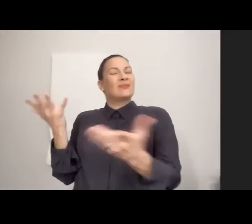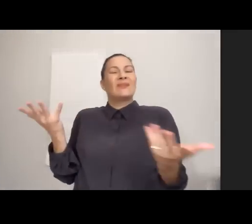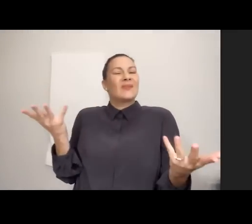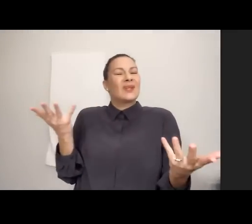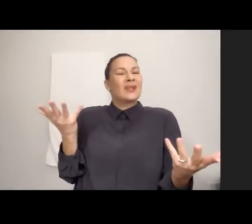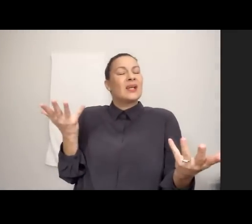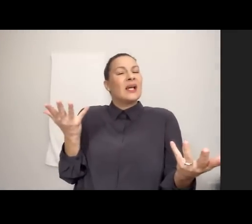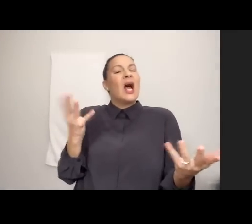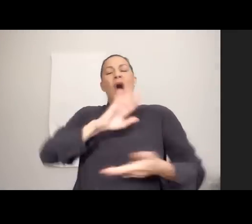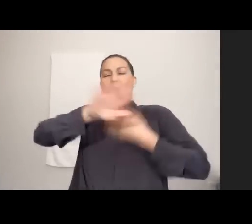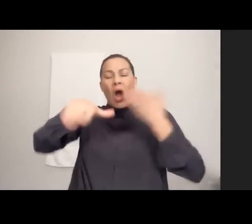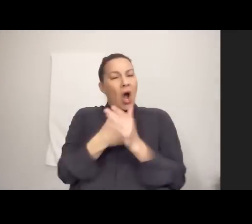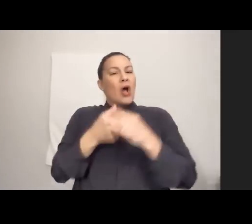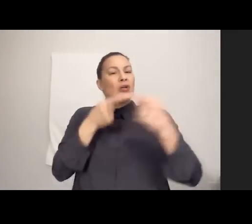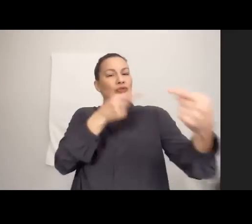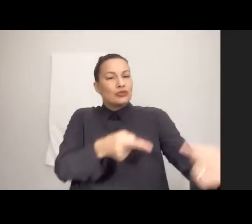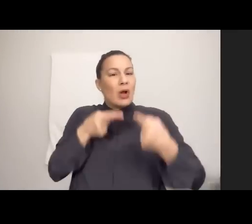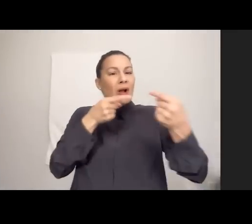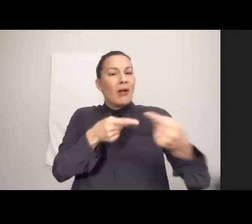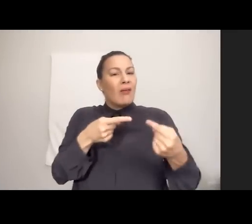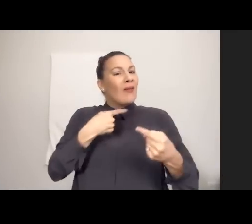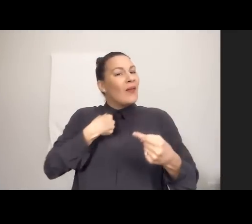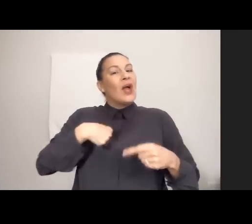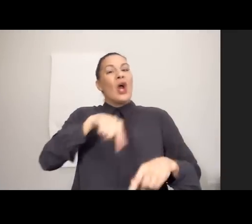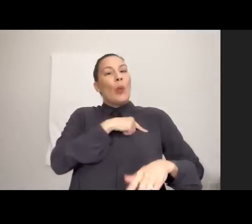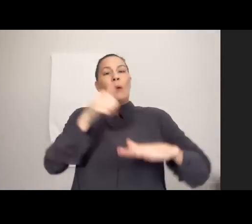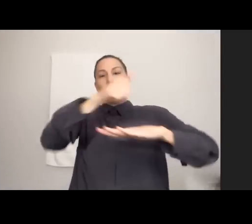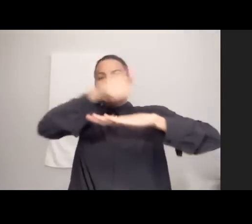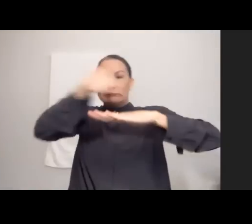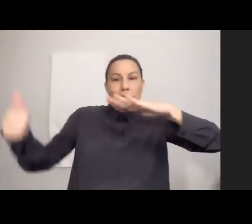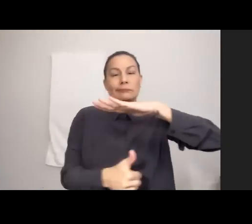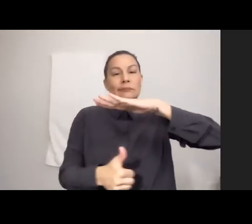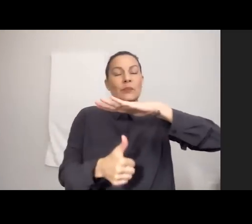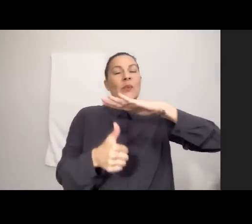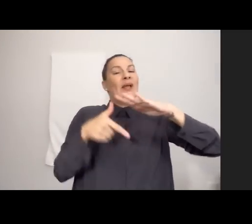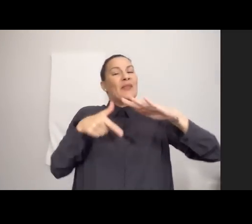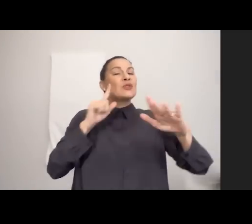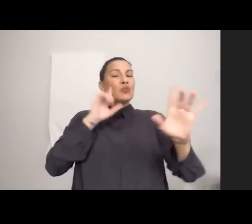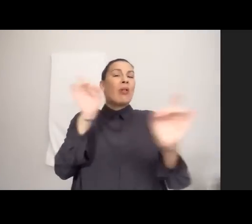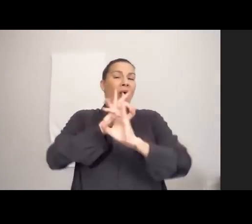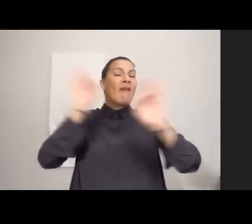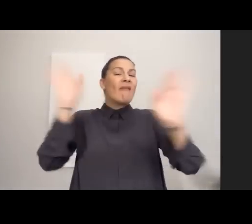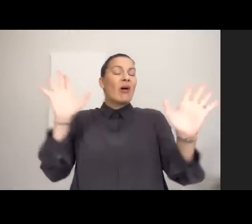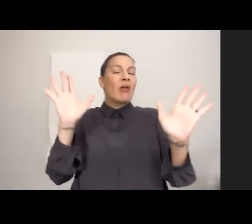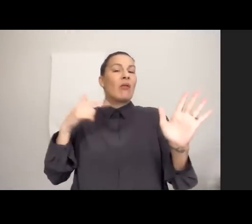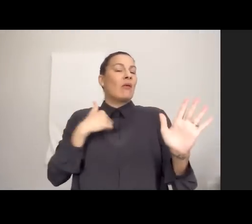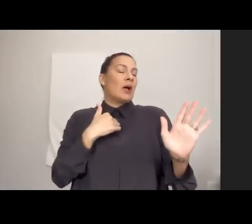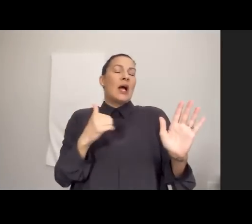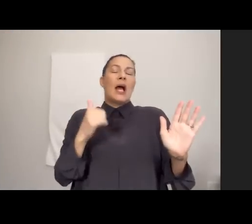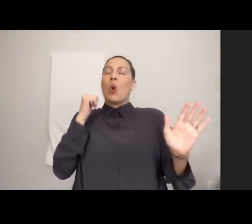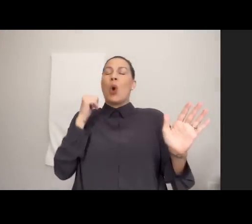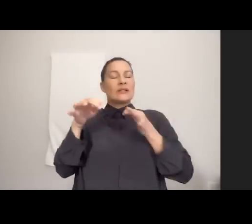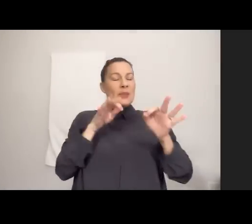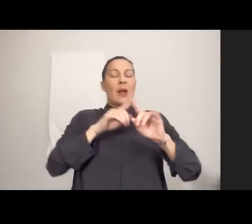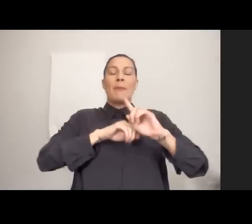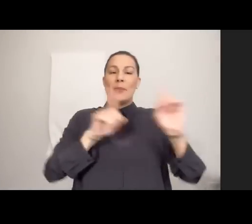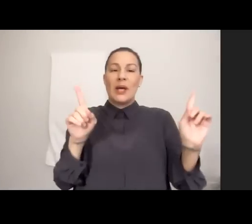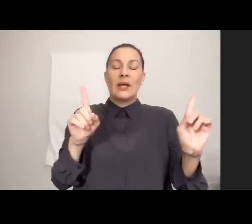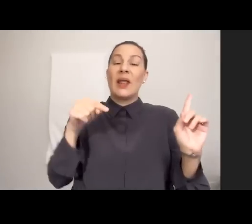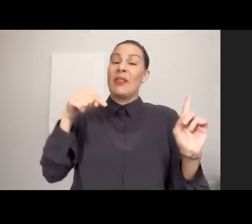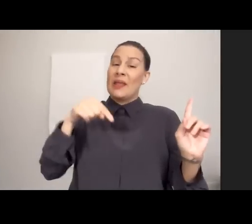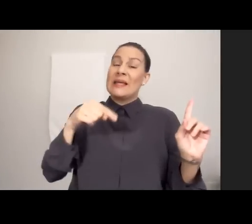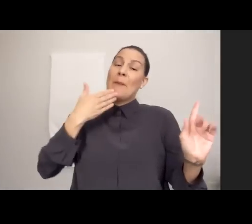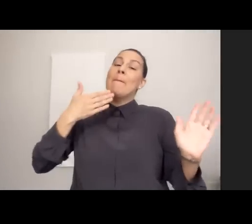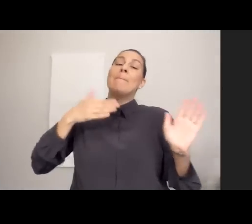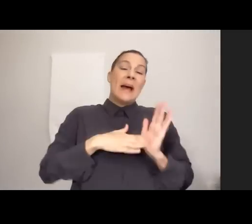the under fucking dog. We are the underdog. This is so bad. No, I'm not going into it. But this is just so bad. This